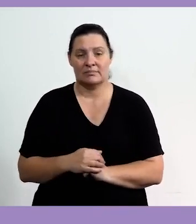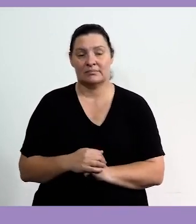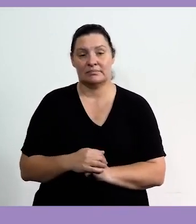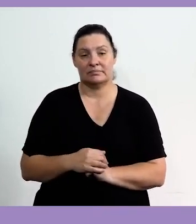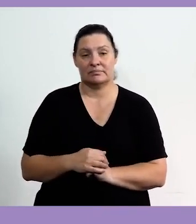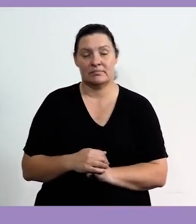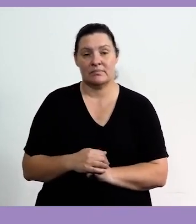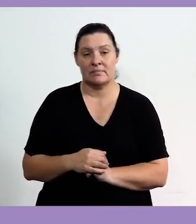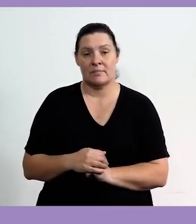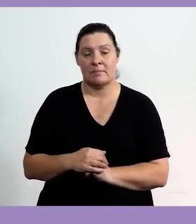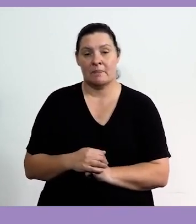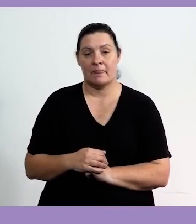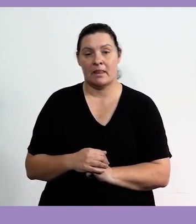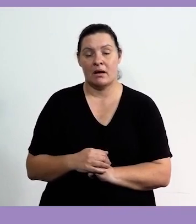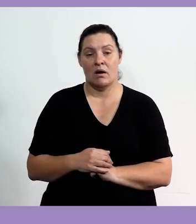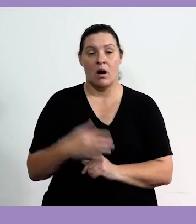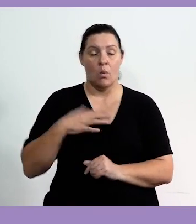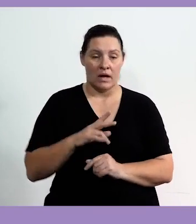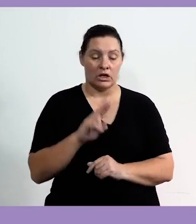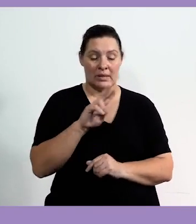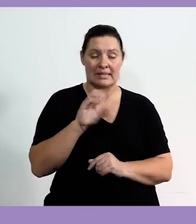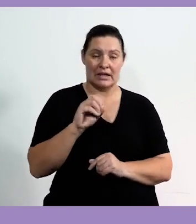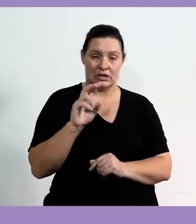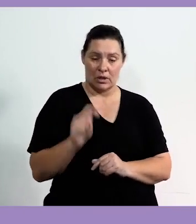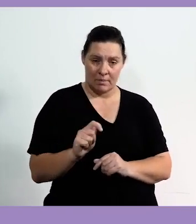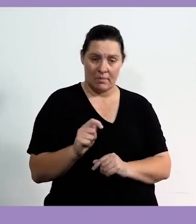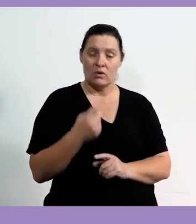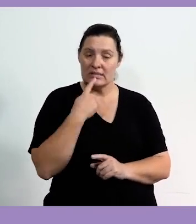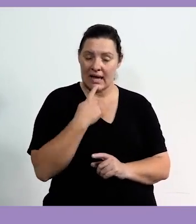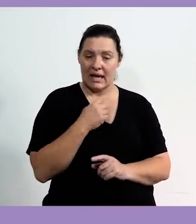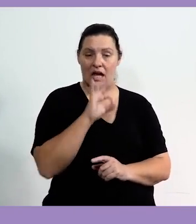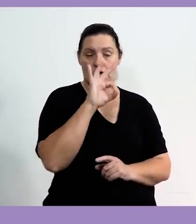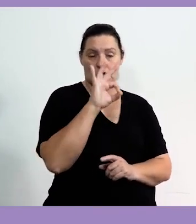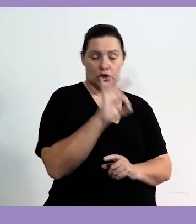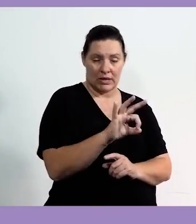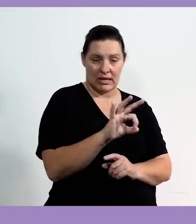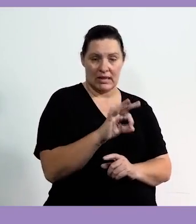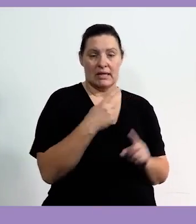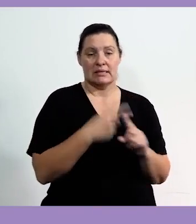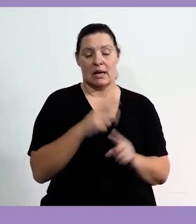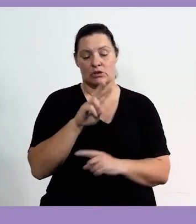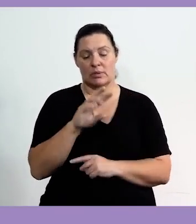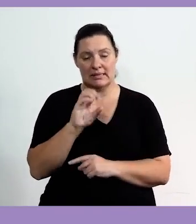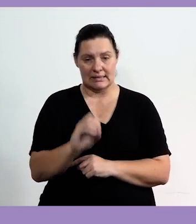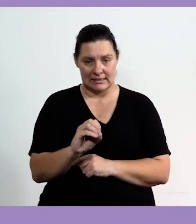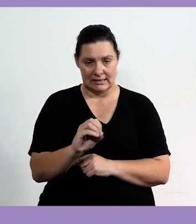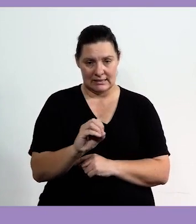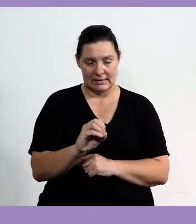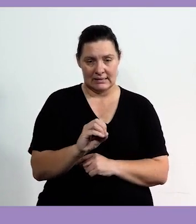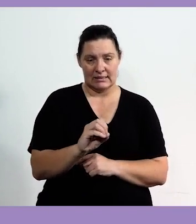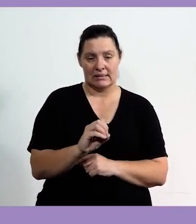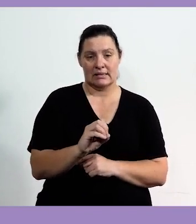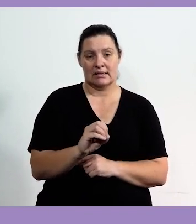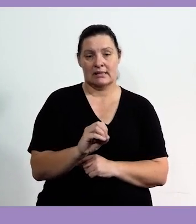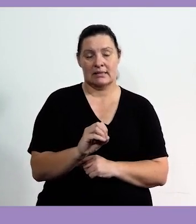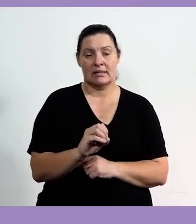plus 1. When I want the 20th term, what am I going to do there? I am going to say 3